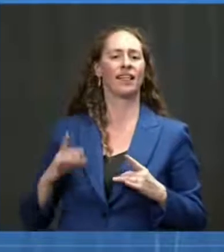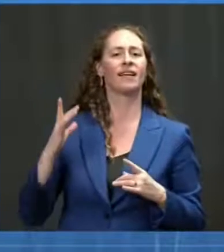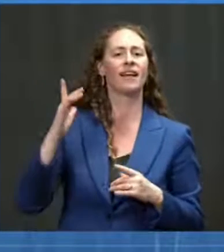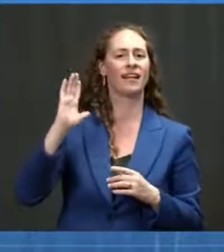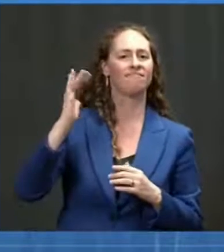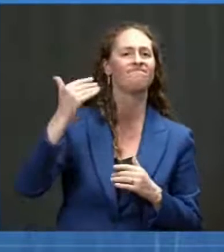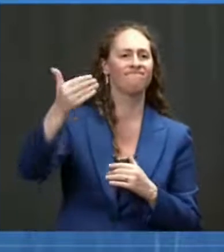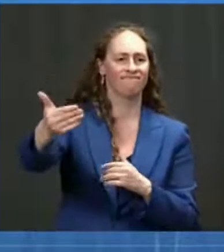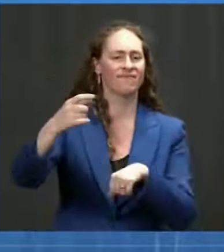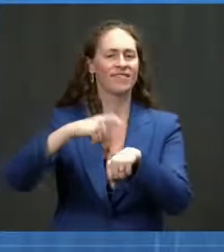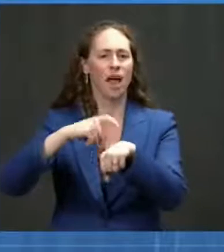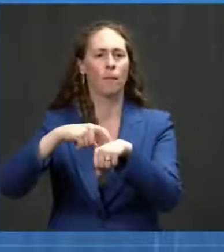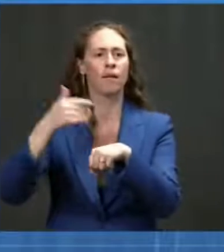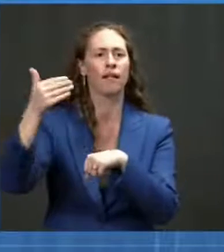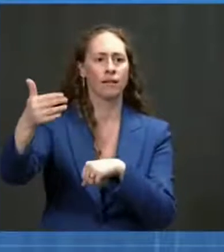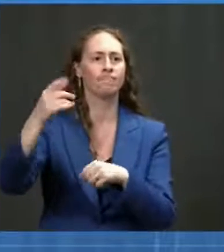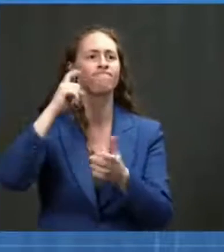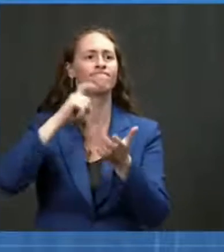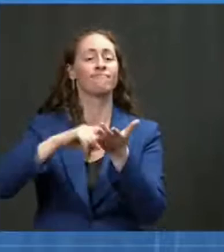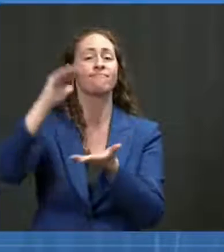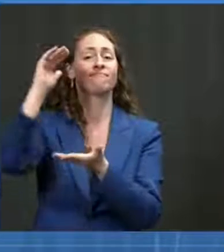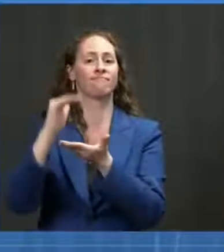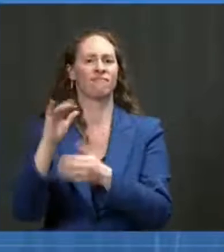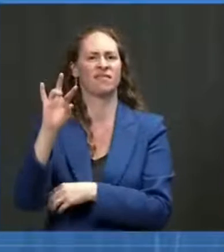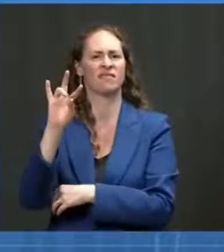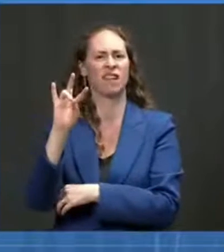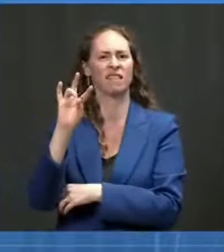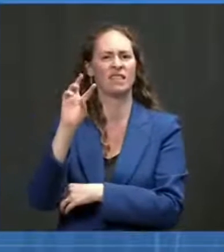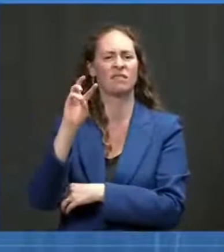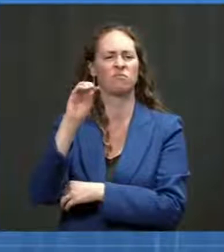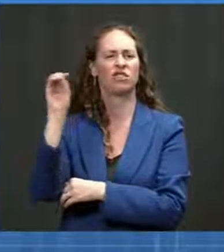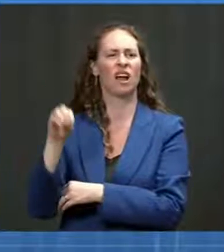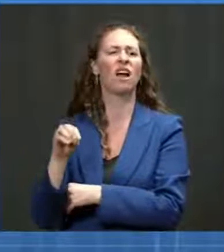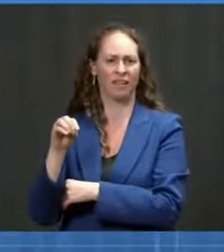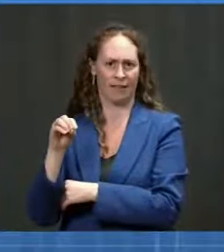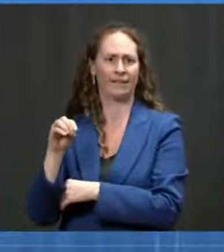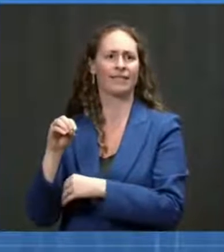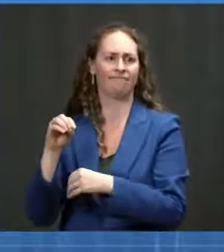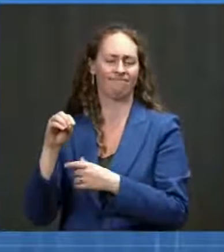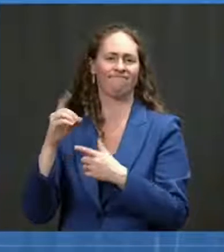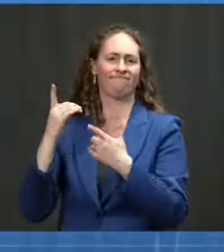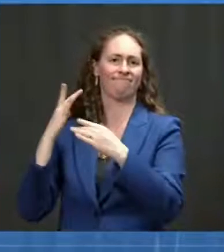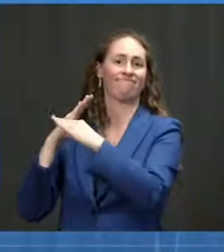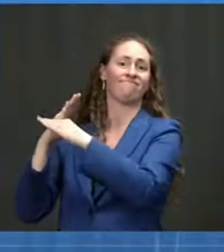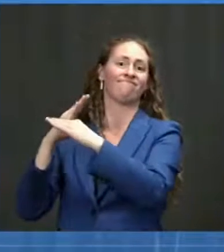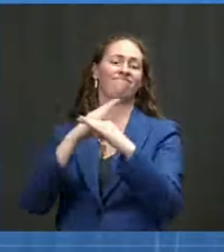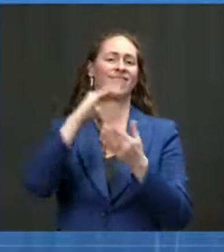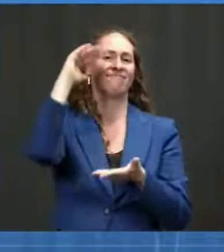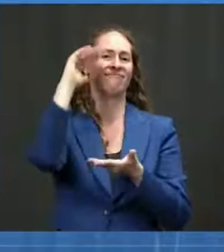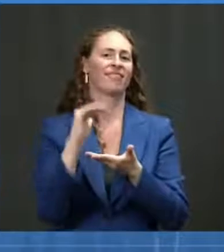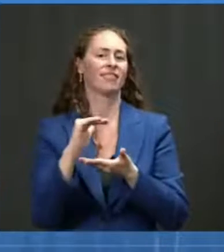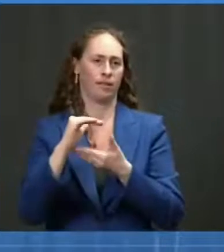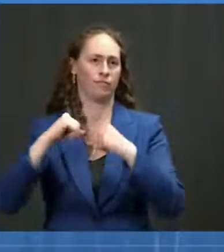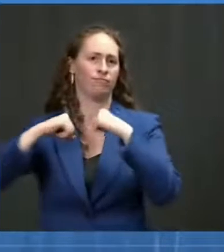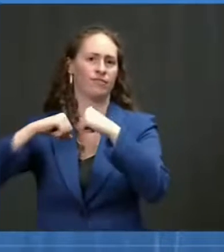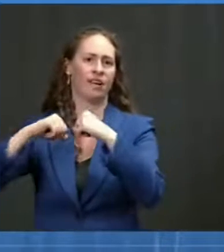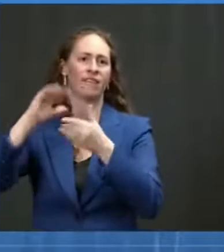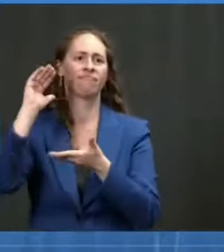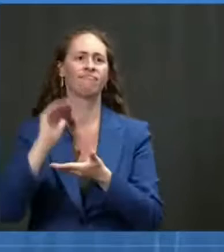to 76% for those who received the Moderna vaccine. These data are currently available on a preprint